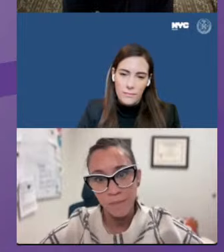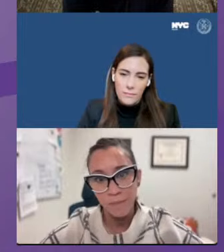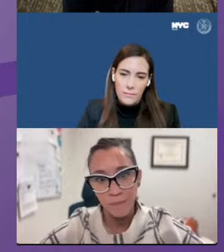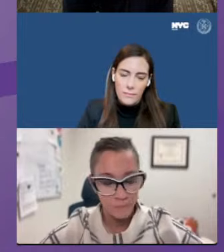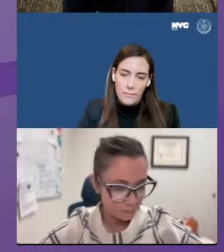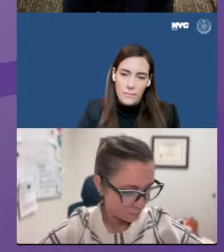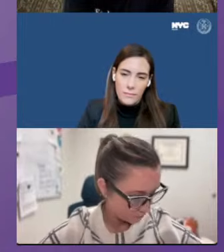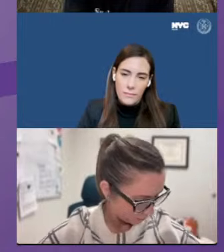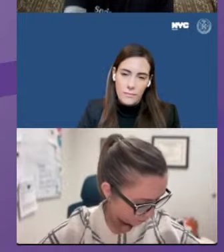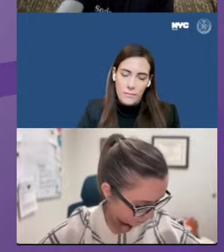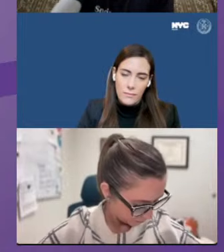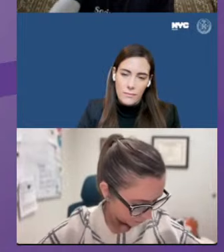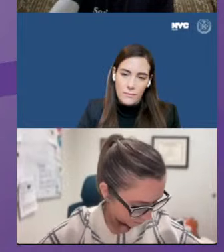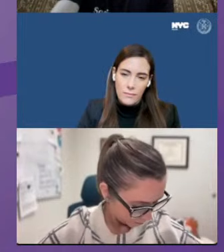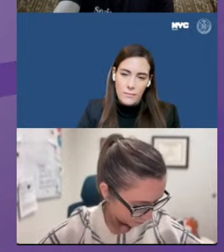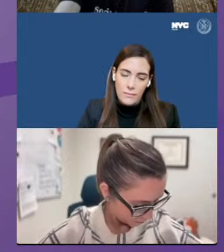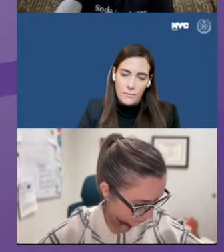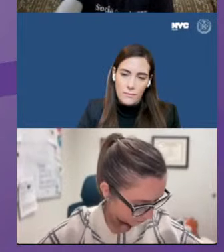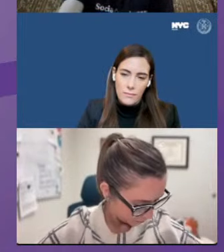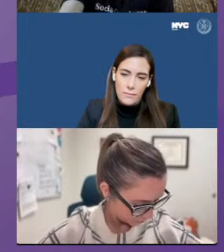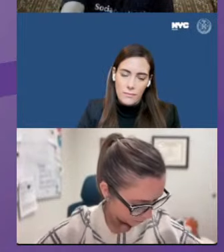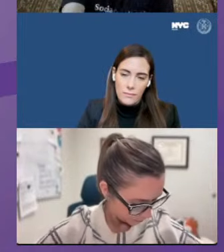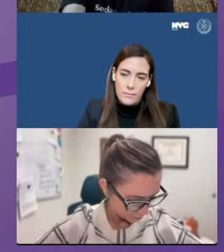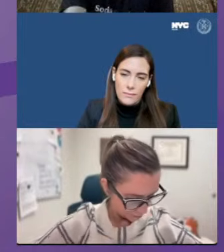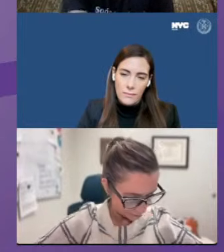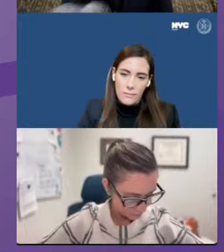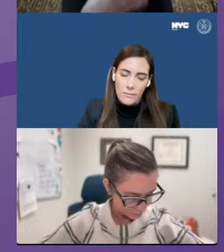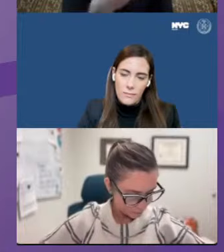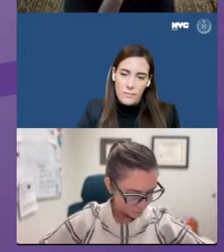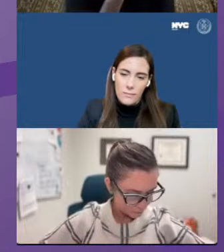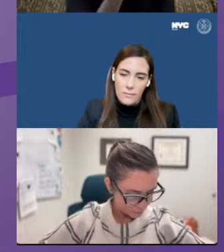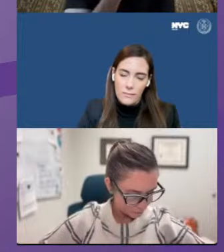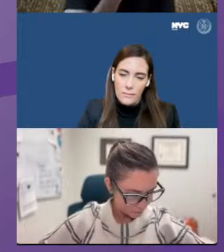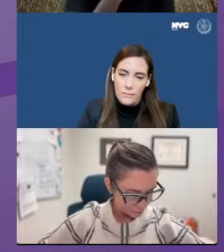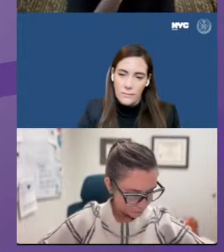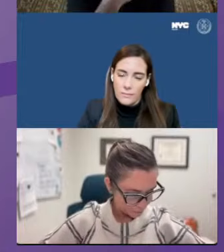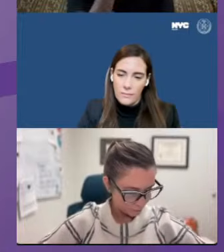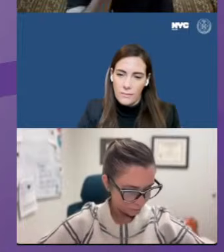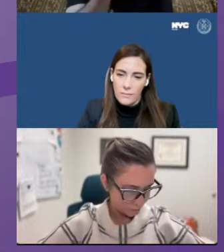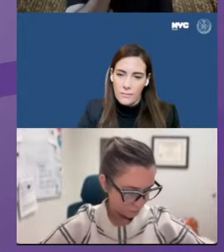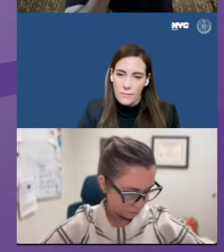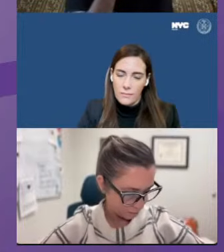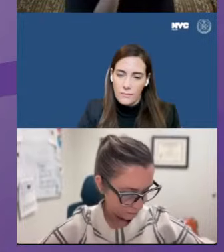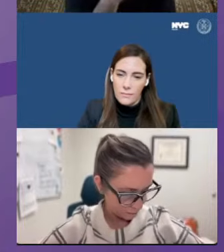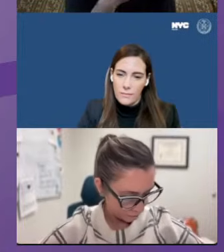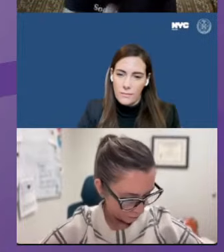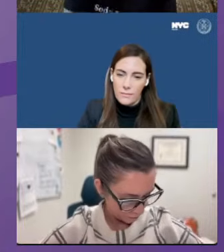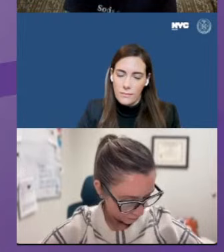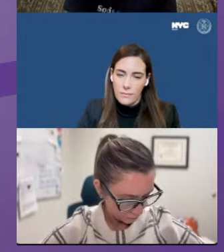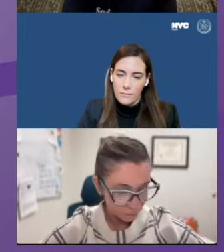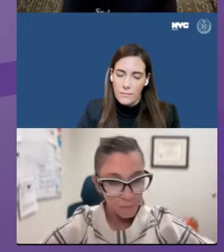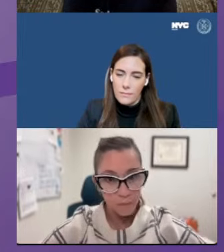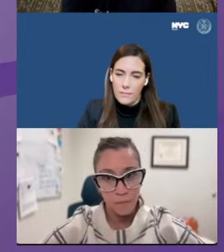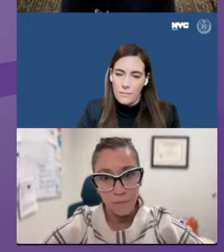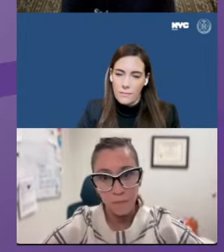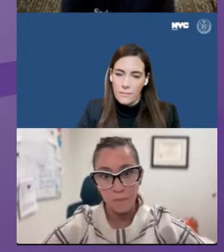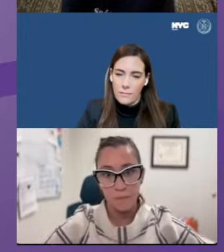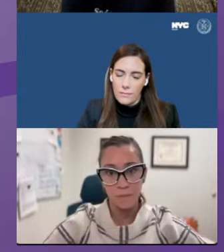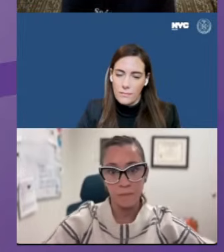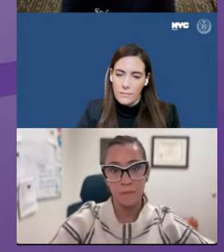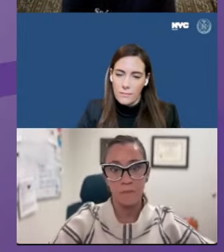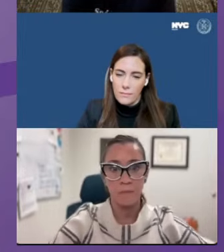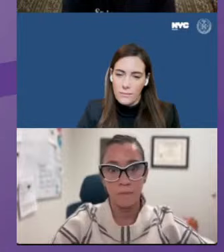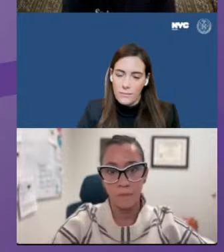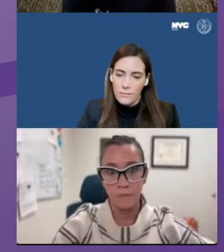dysfunction, which, you know, seems to be sort of another kind of common denominator among many individuals with